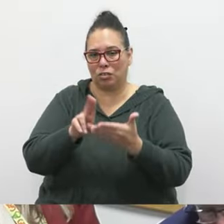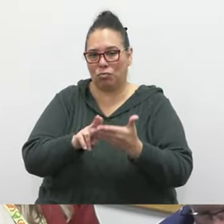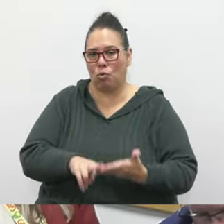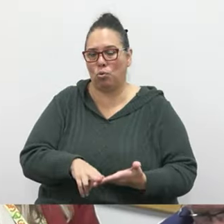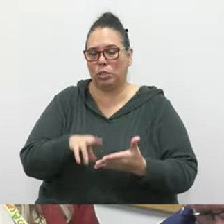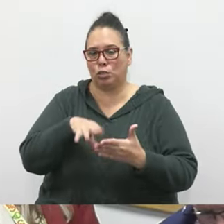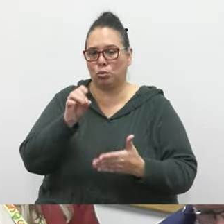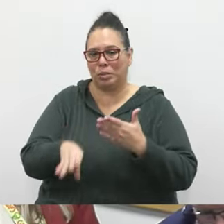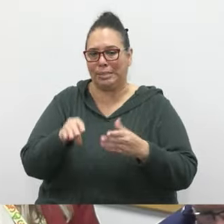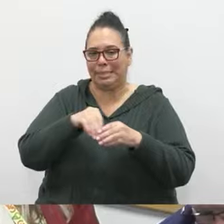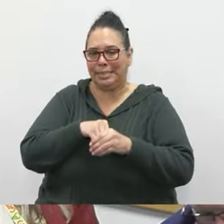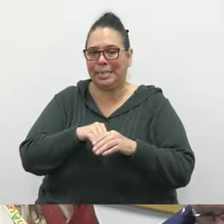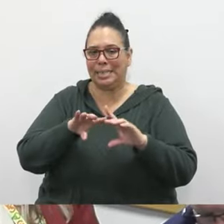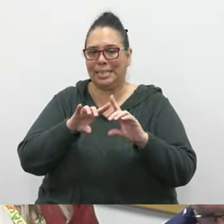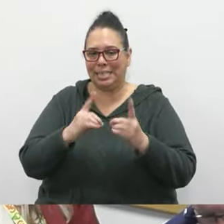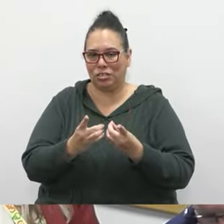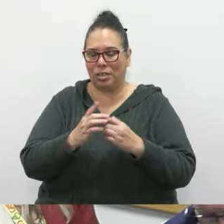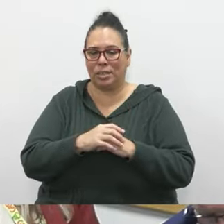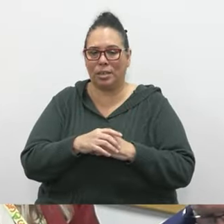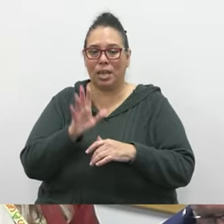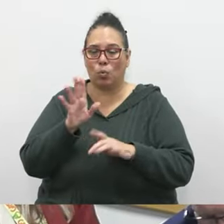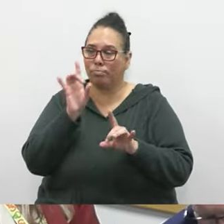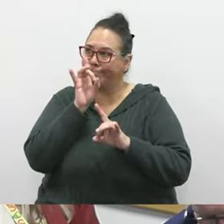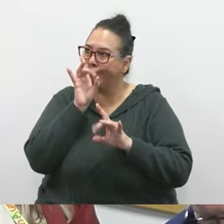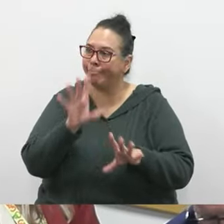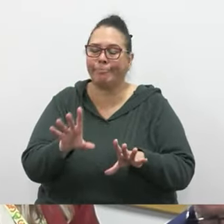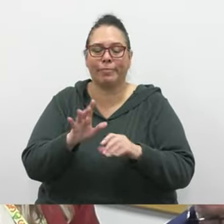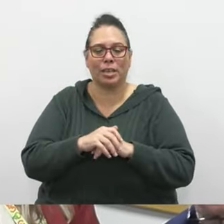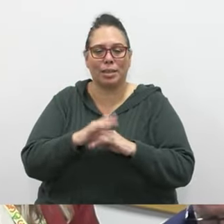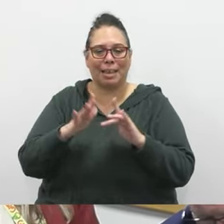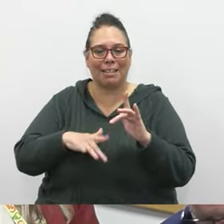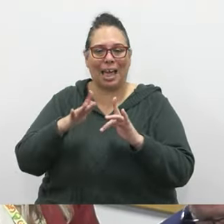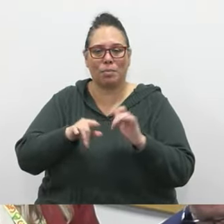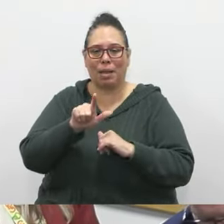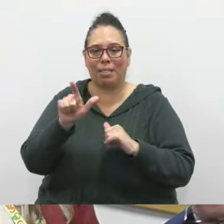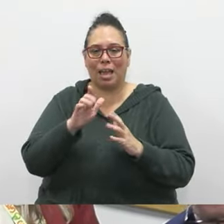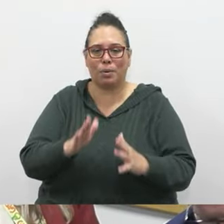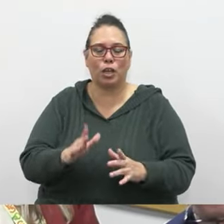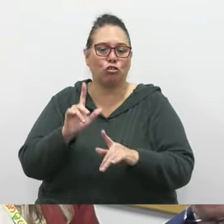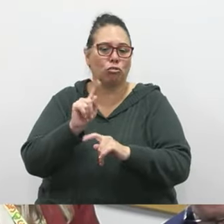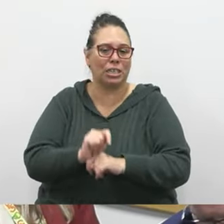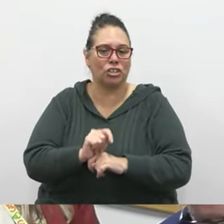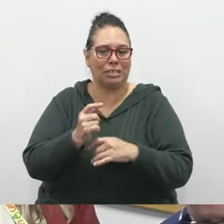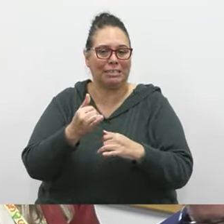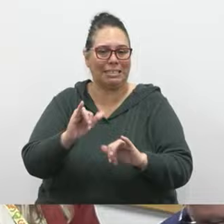district. This enrollment crisis will be exacerbated by the lack of librarians who have traditionally and